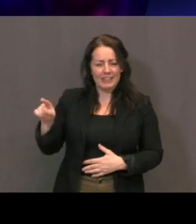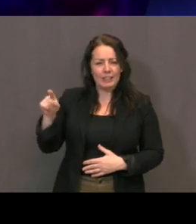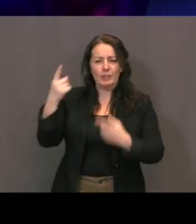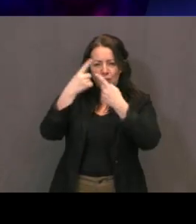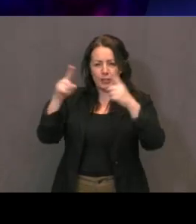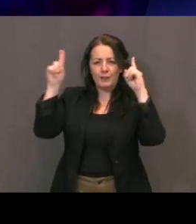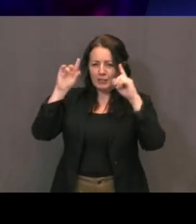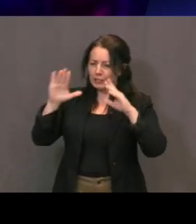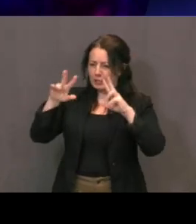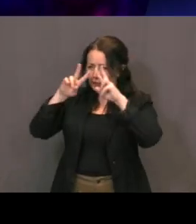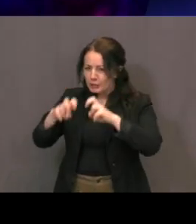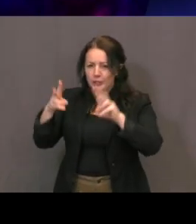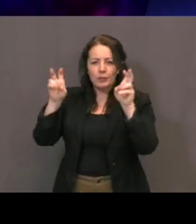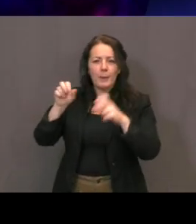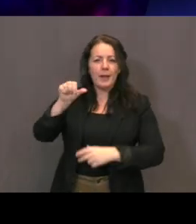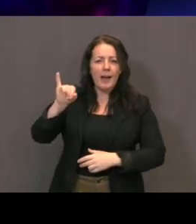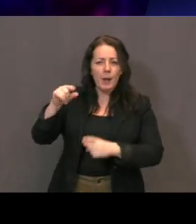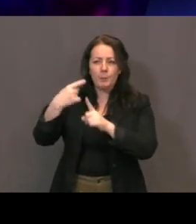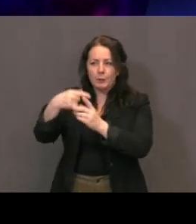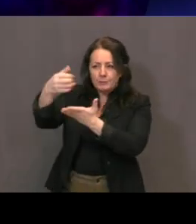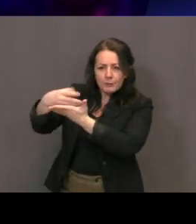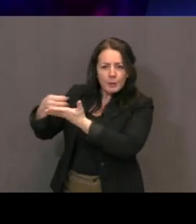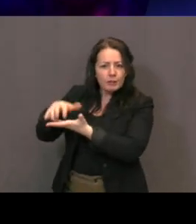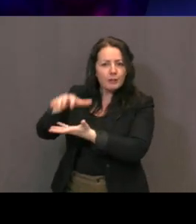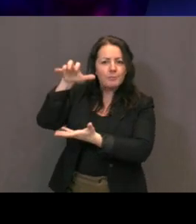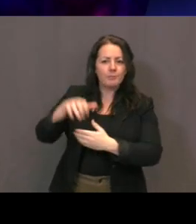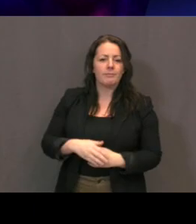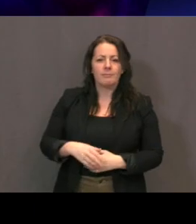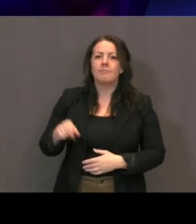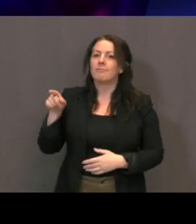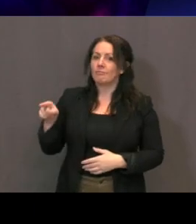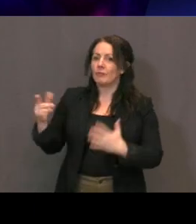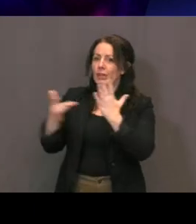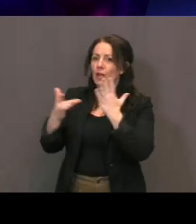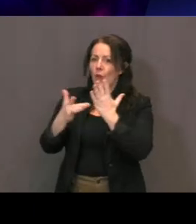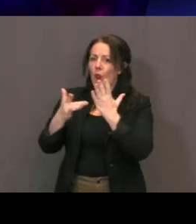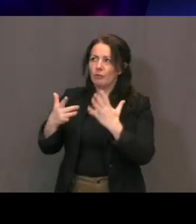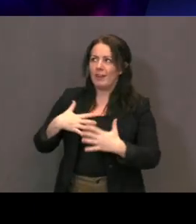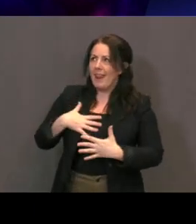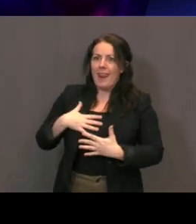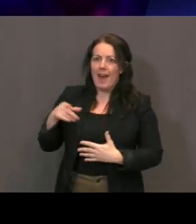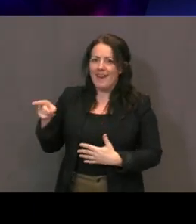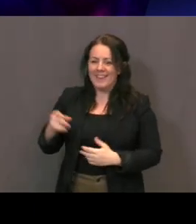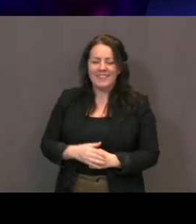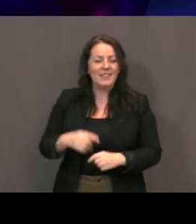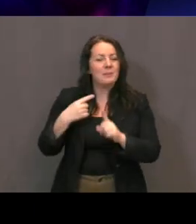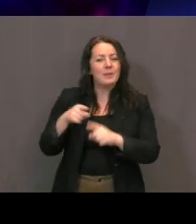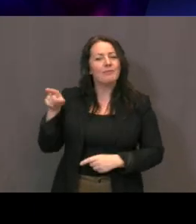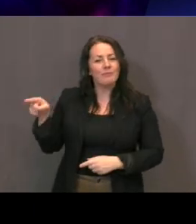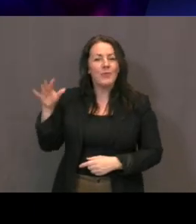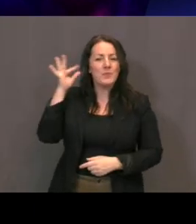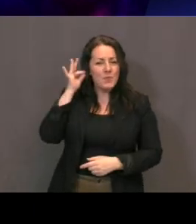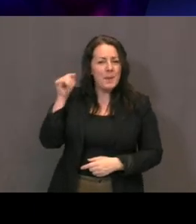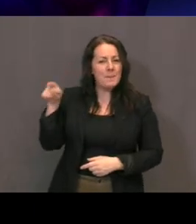who emphasizes the side of human creativity when it comes to navigating the challenges posed by technology